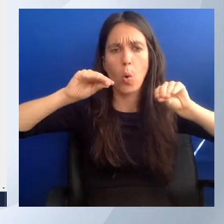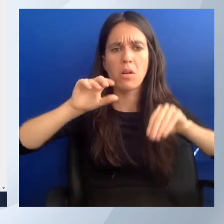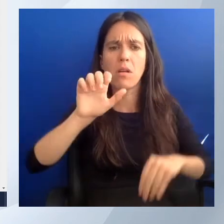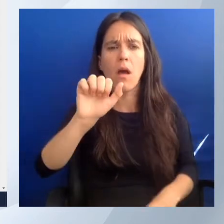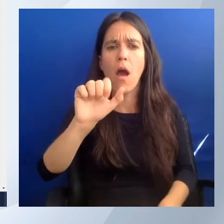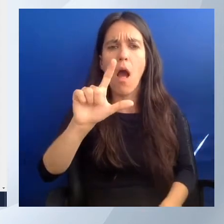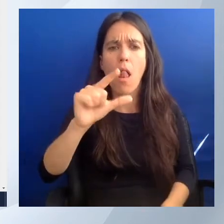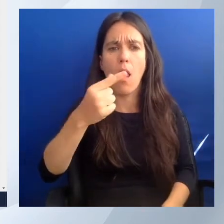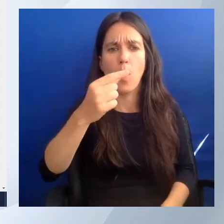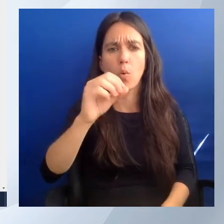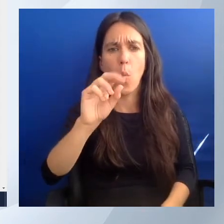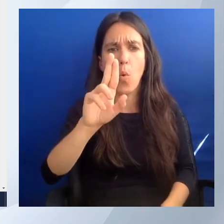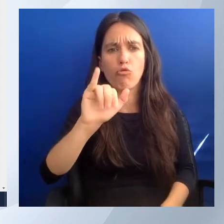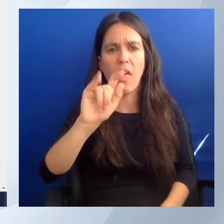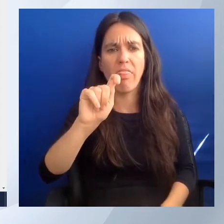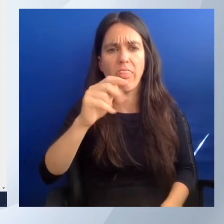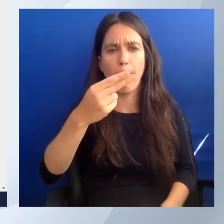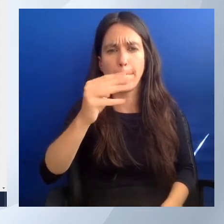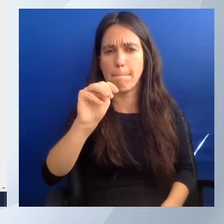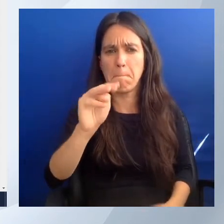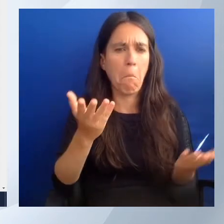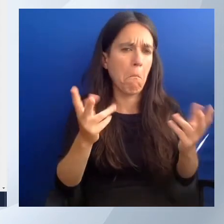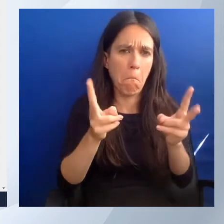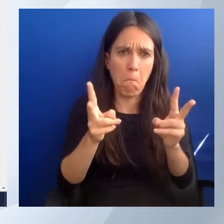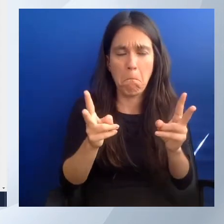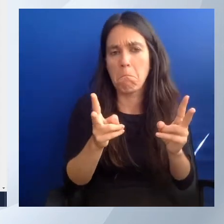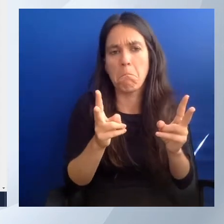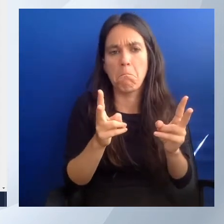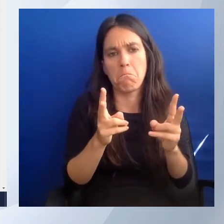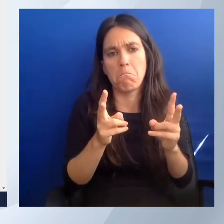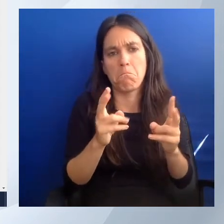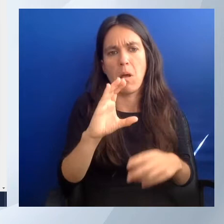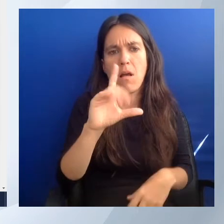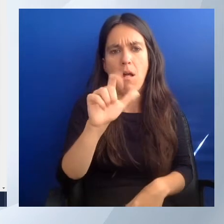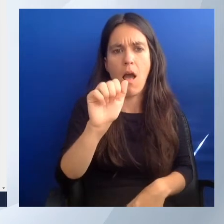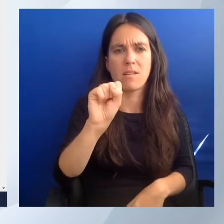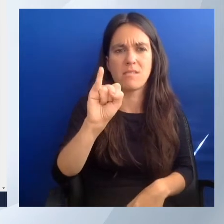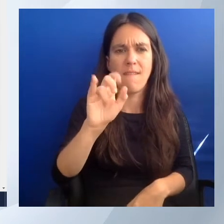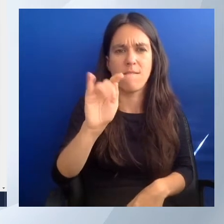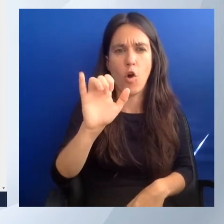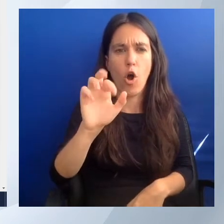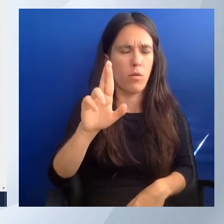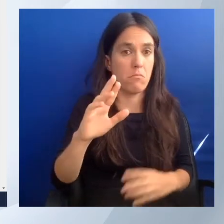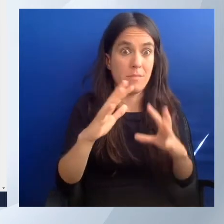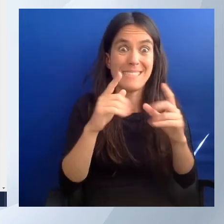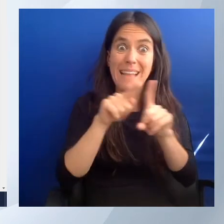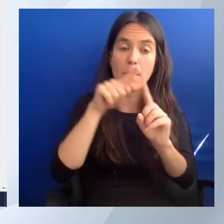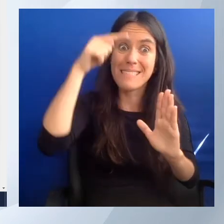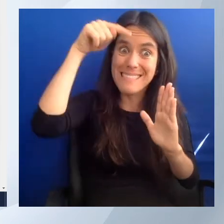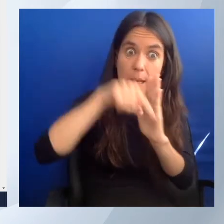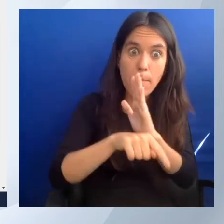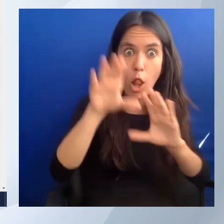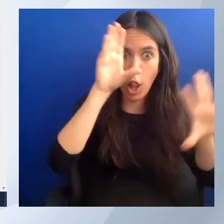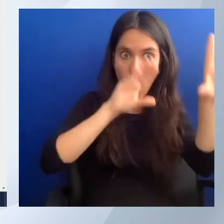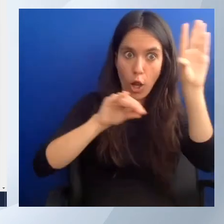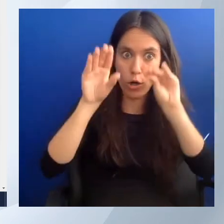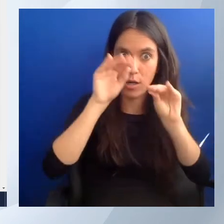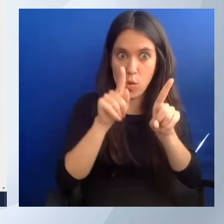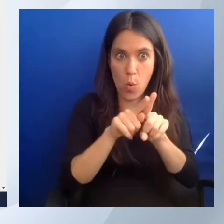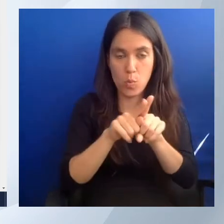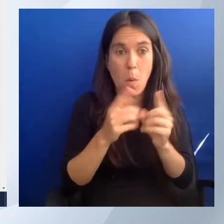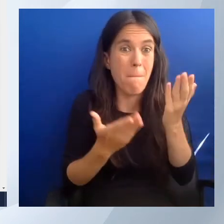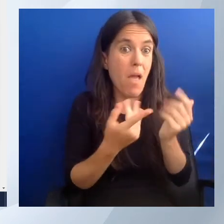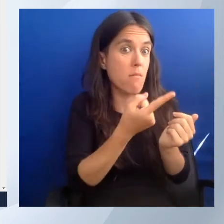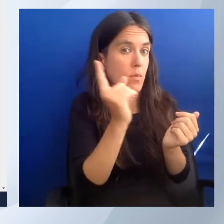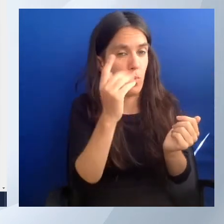binary classifiers, that sort of model. But it also works for deep learning. And as many of you will probably